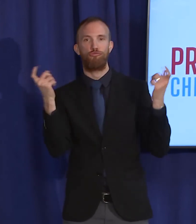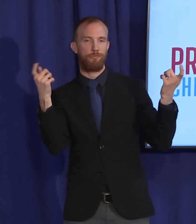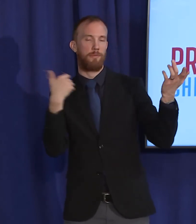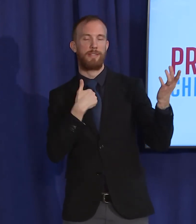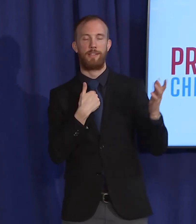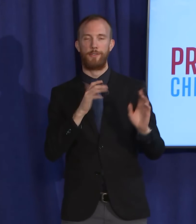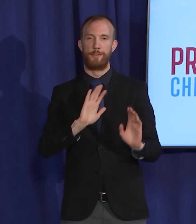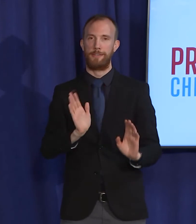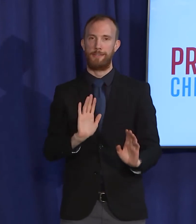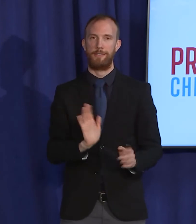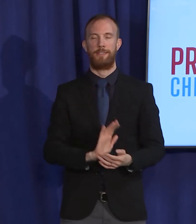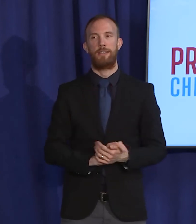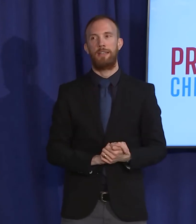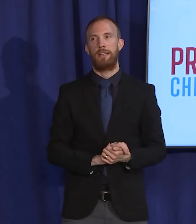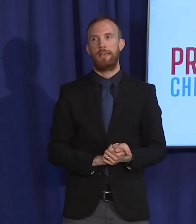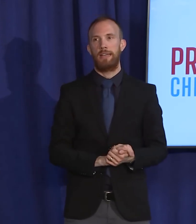think